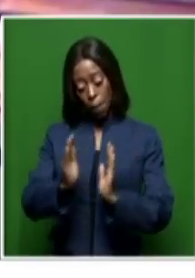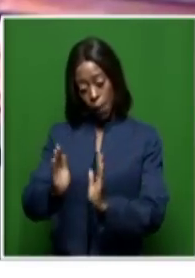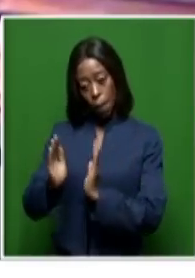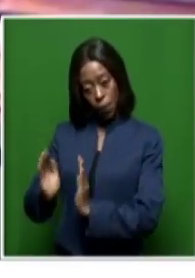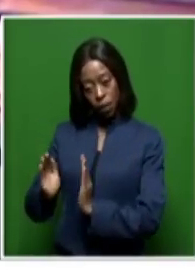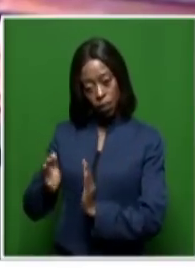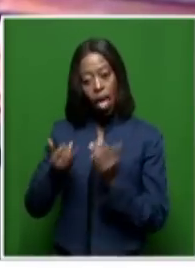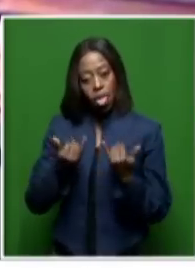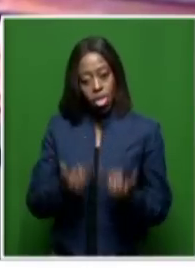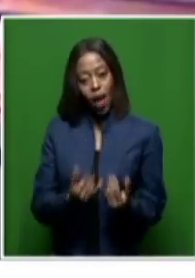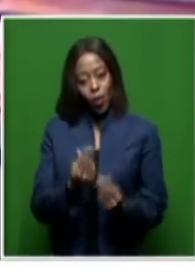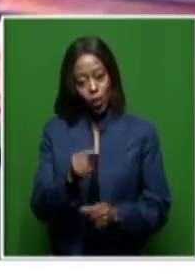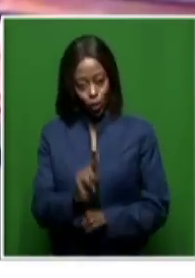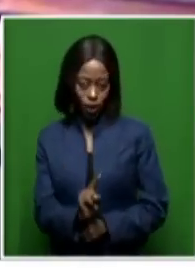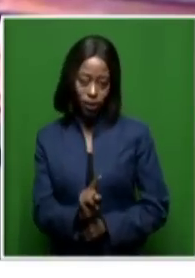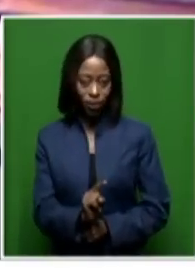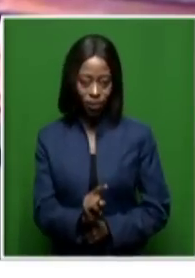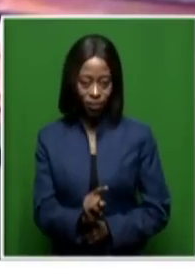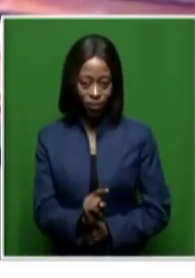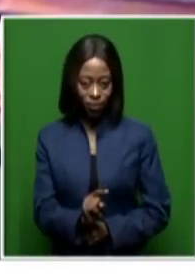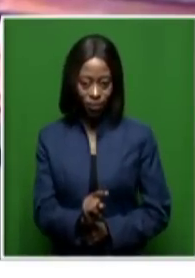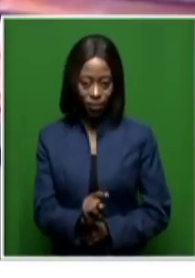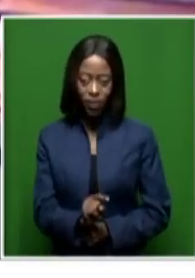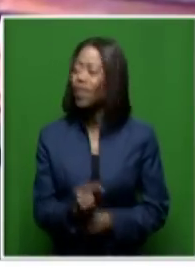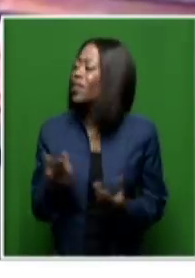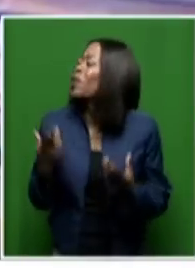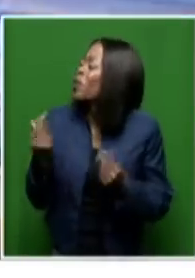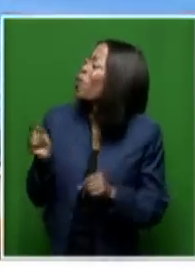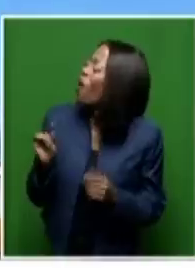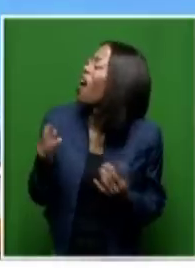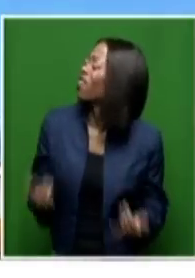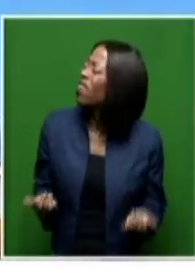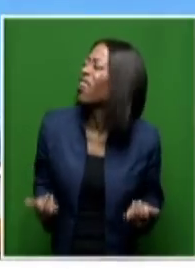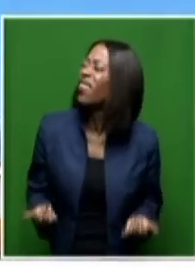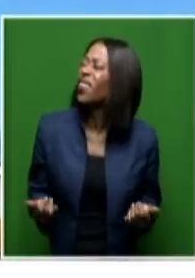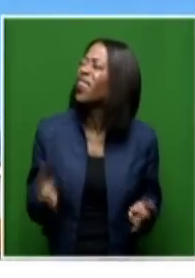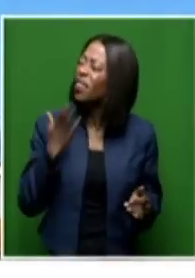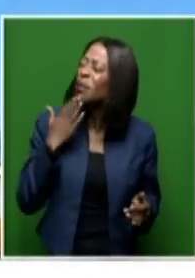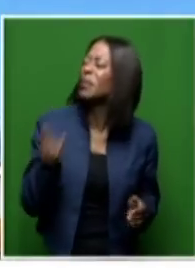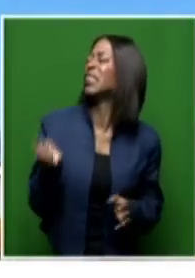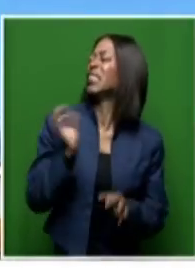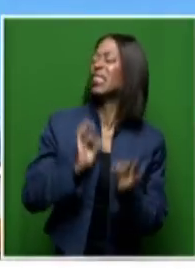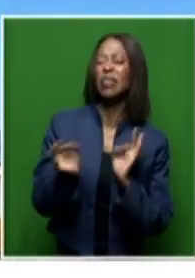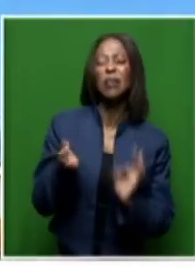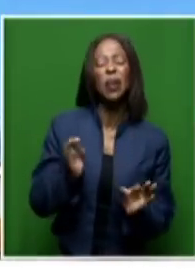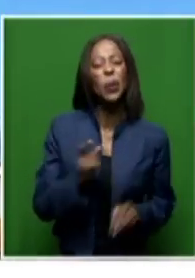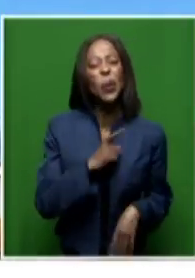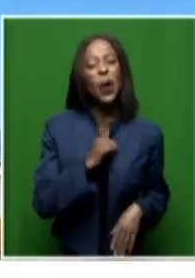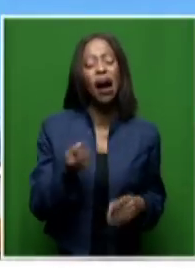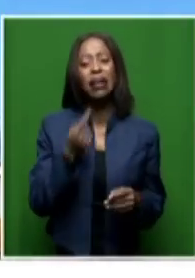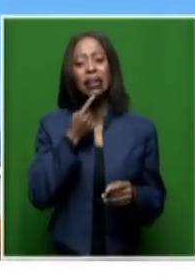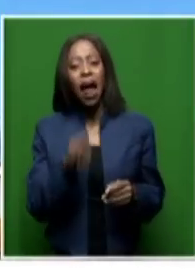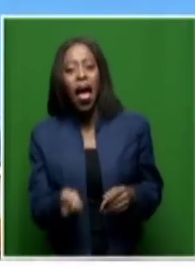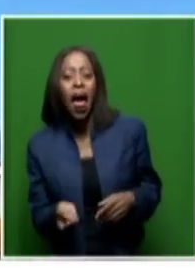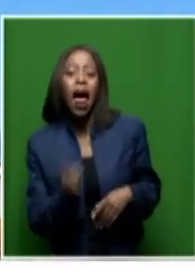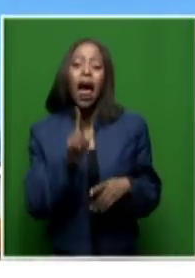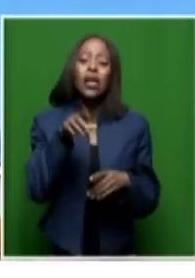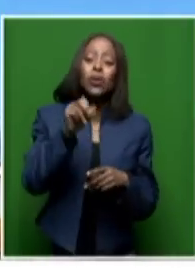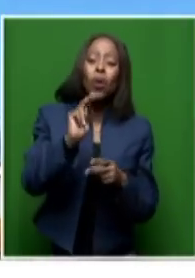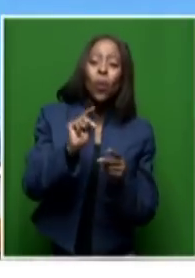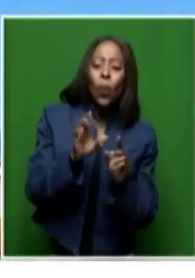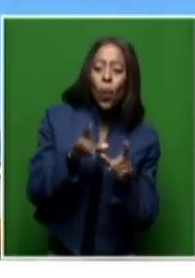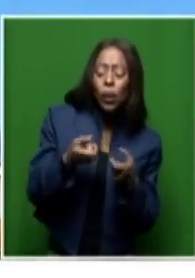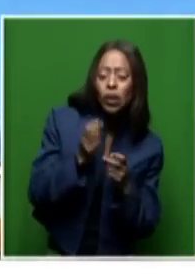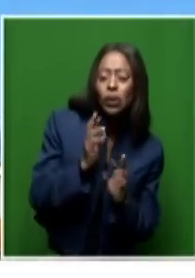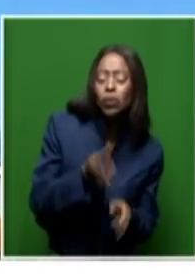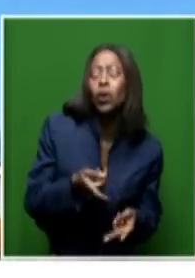are doing now, and there is a lot that What are you doing now, Minister? Let's talk, because, you know, you've been mentioning the Zondo Commission